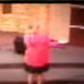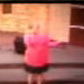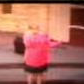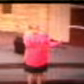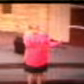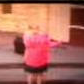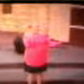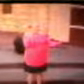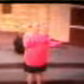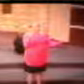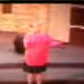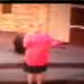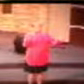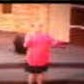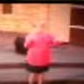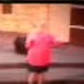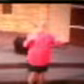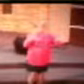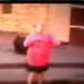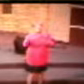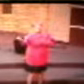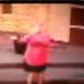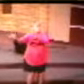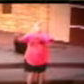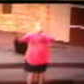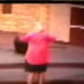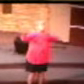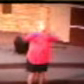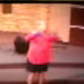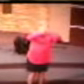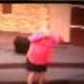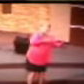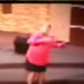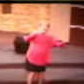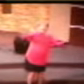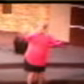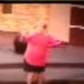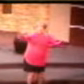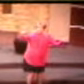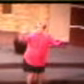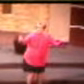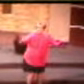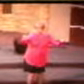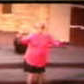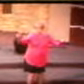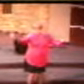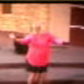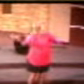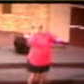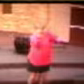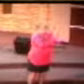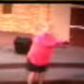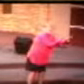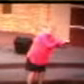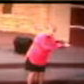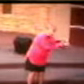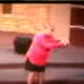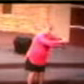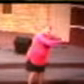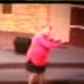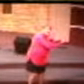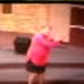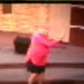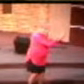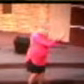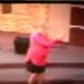want to extend ACU's presence to meet students where they are, and primarily students, a different kind of student, for